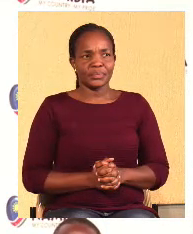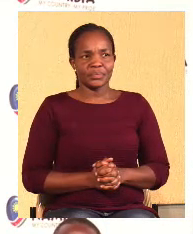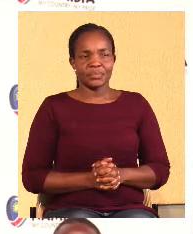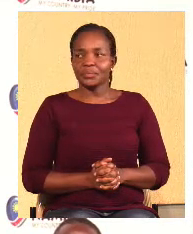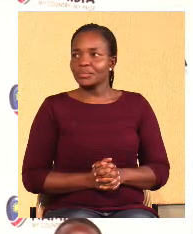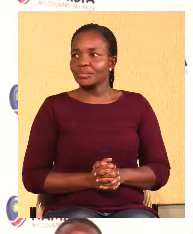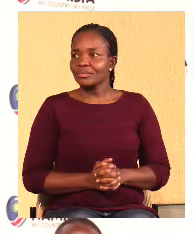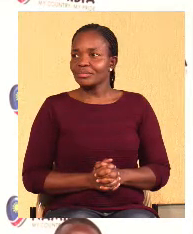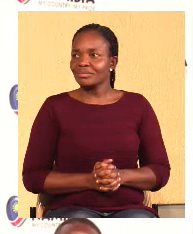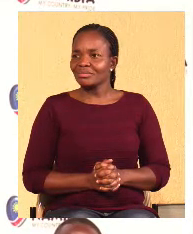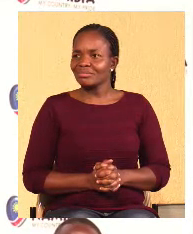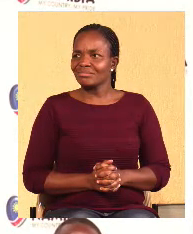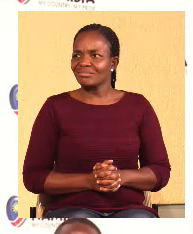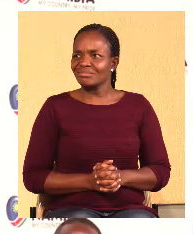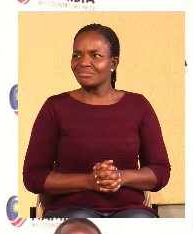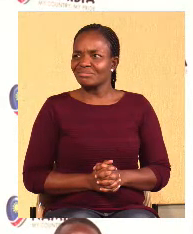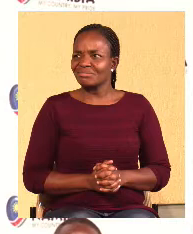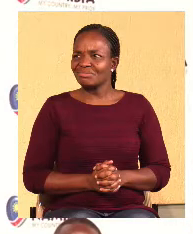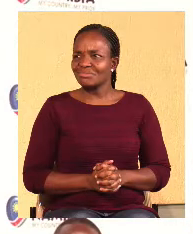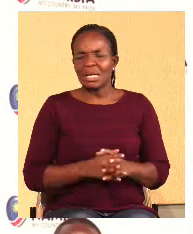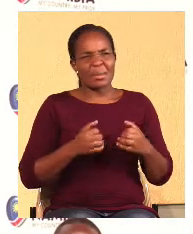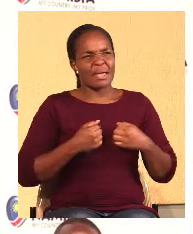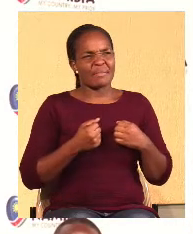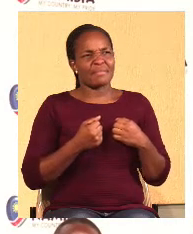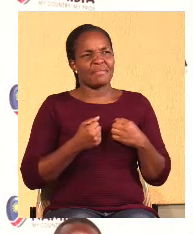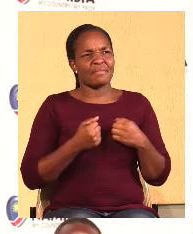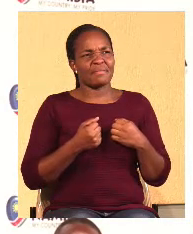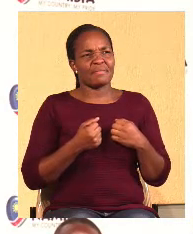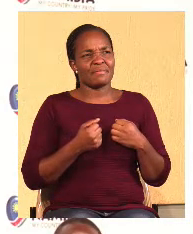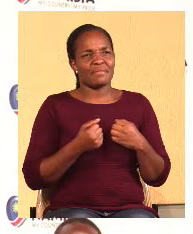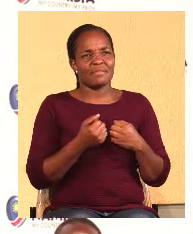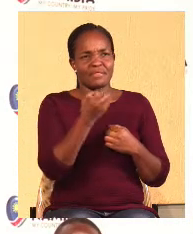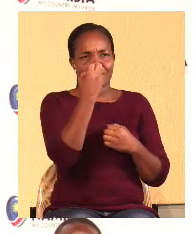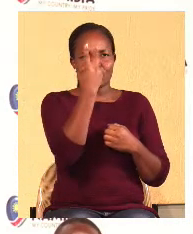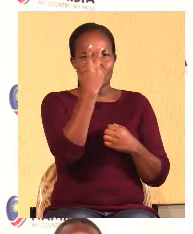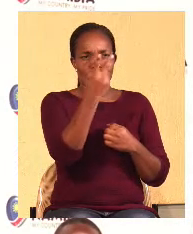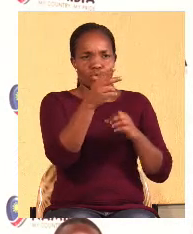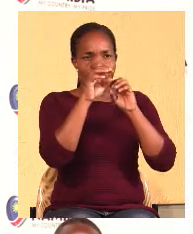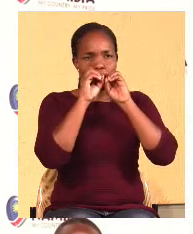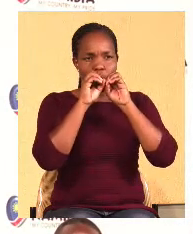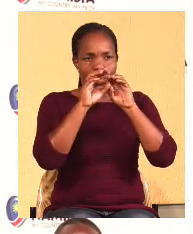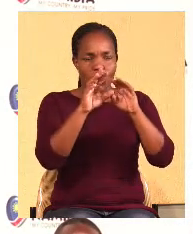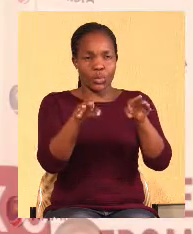I'm happy today to make very, very short two announcements or update.